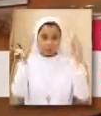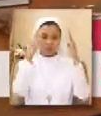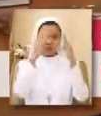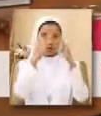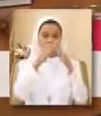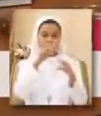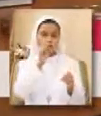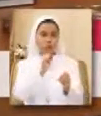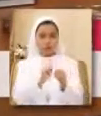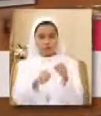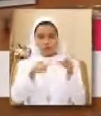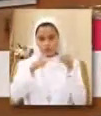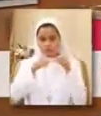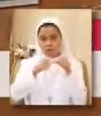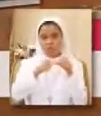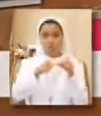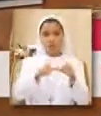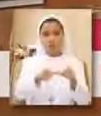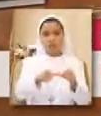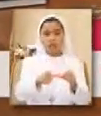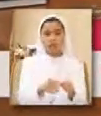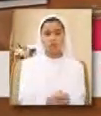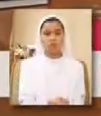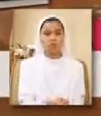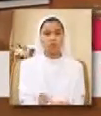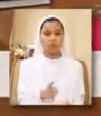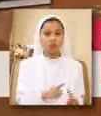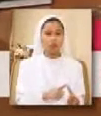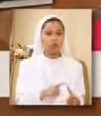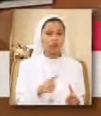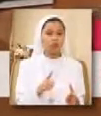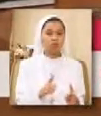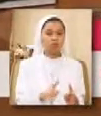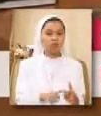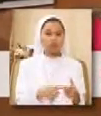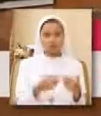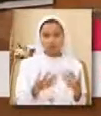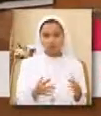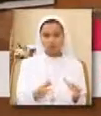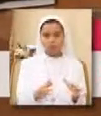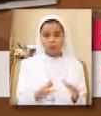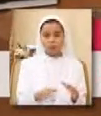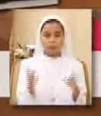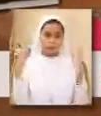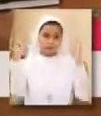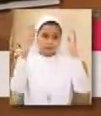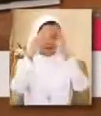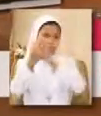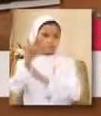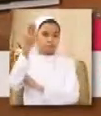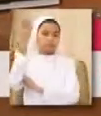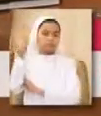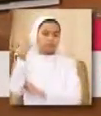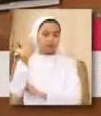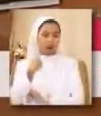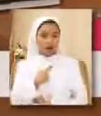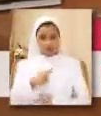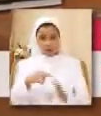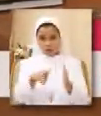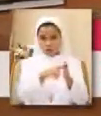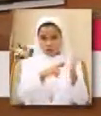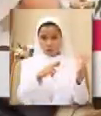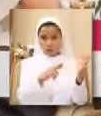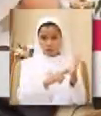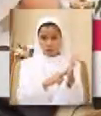anymore. So we went on and on and on. Then finally, Archbishop Legazpi said, we'll have to have rules